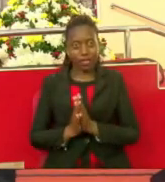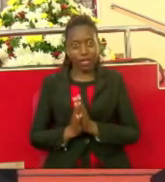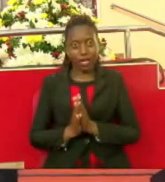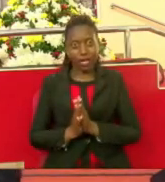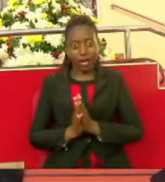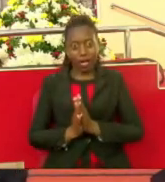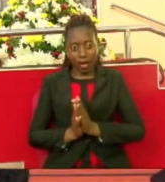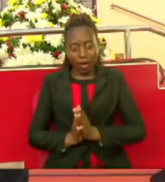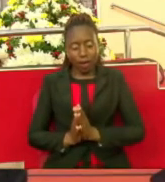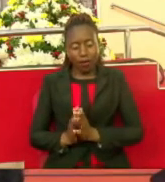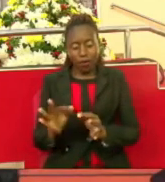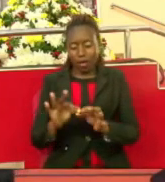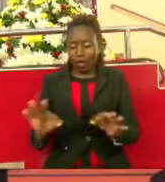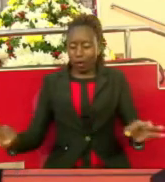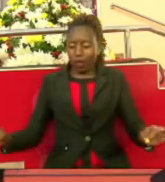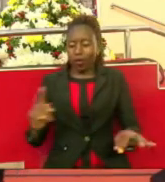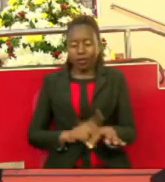tree,